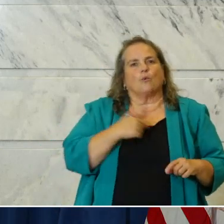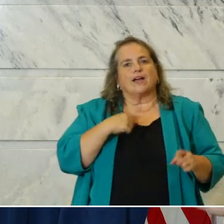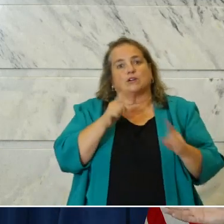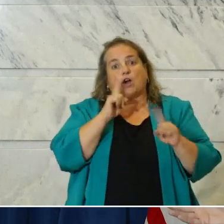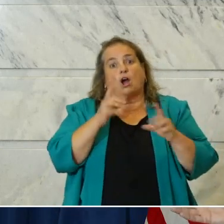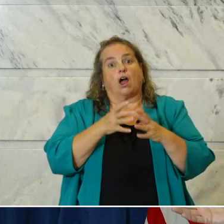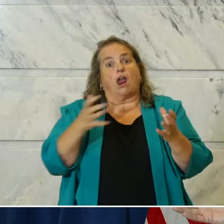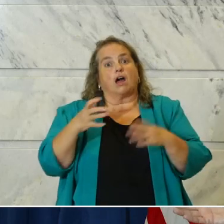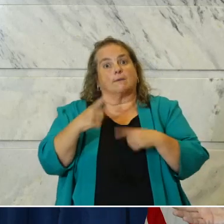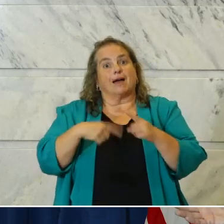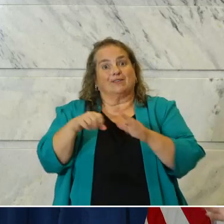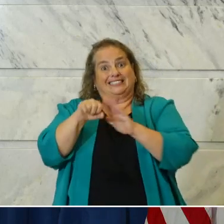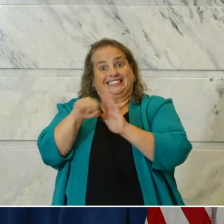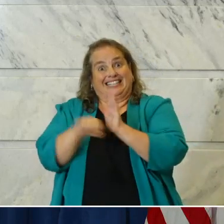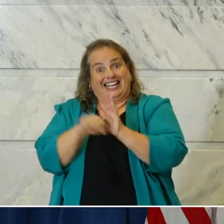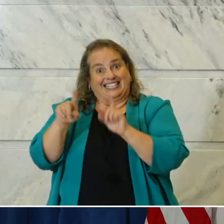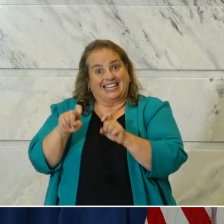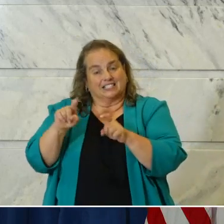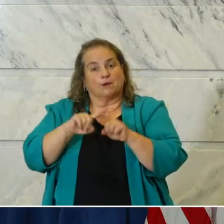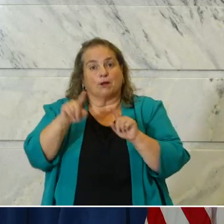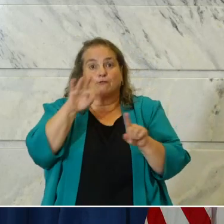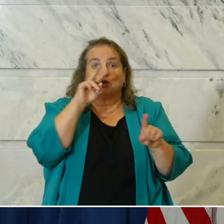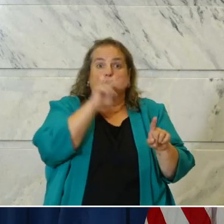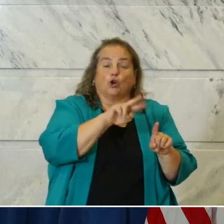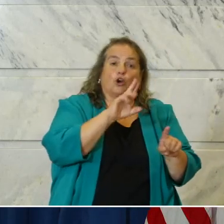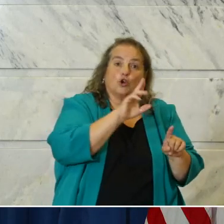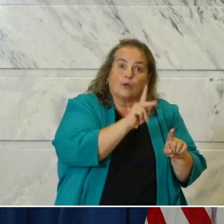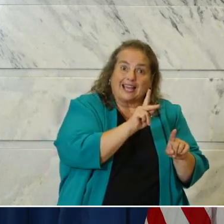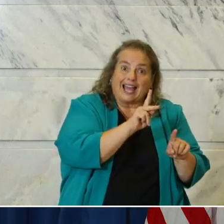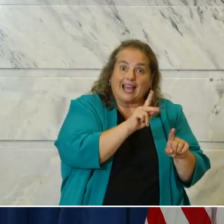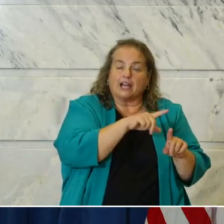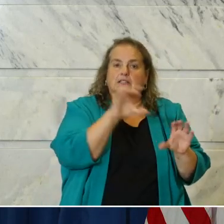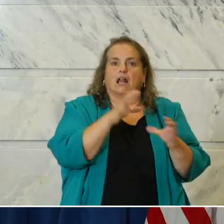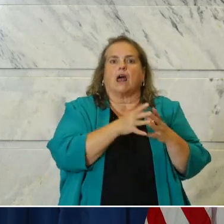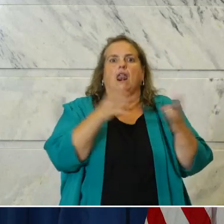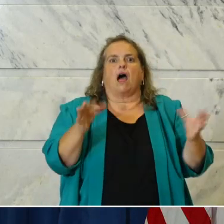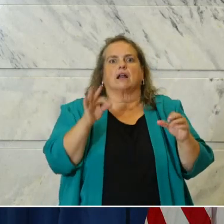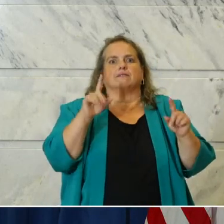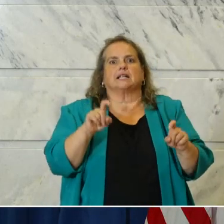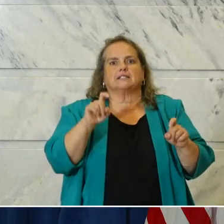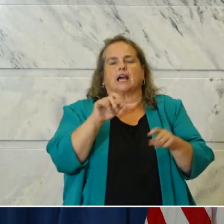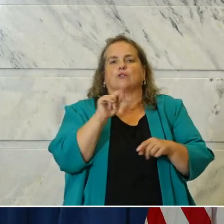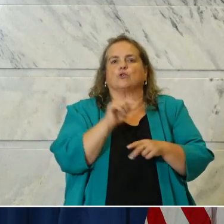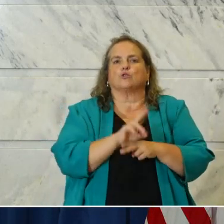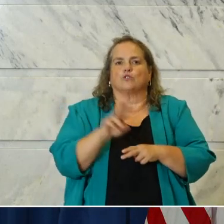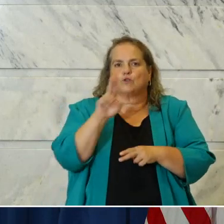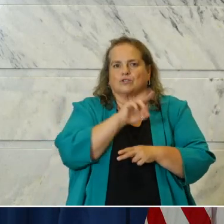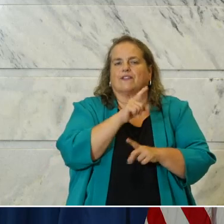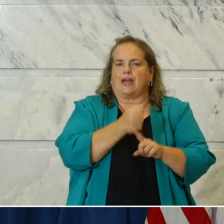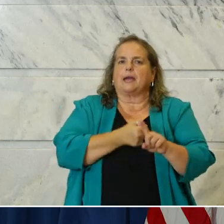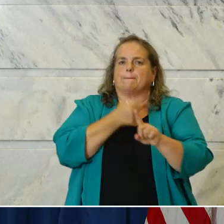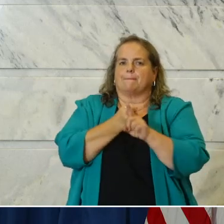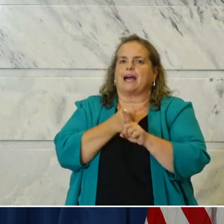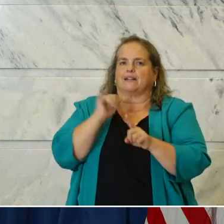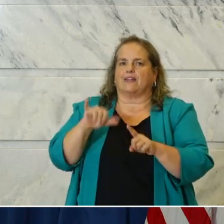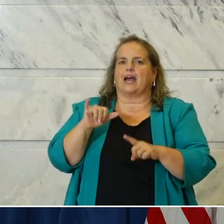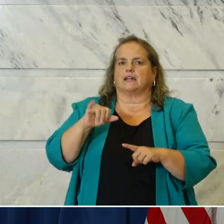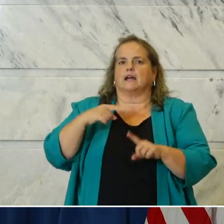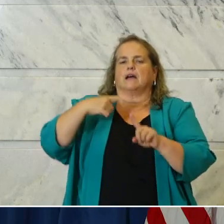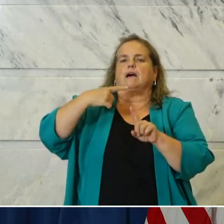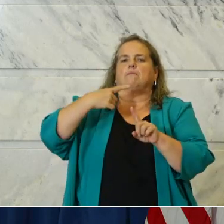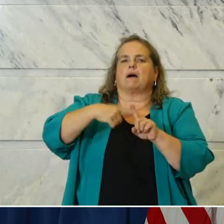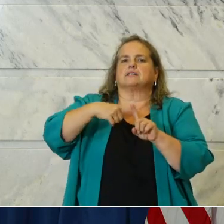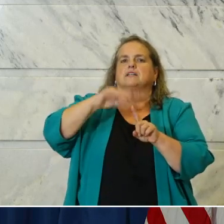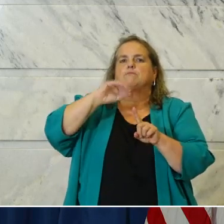but when you look at how many tests UK and others have done, they impact the positivity rate too. But there are things that